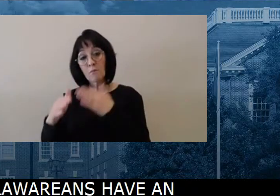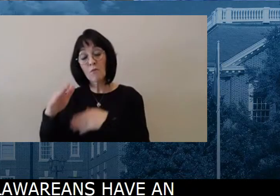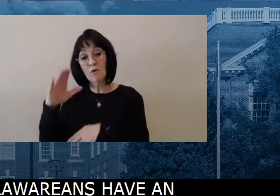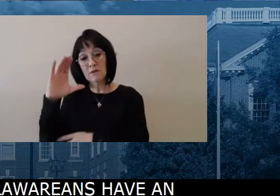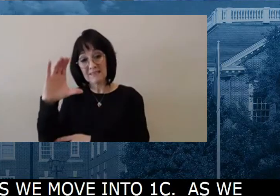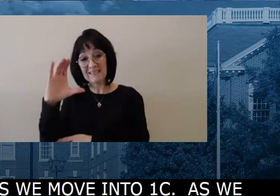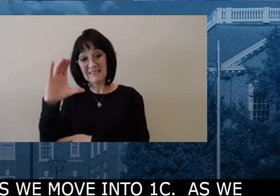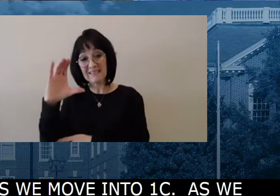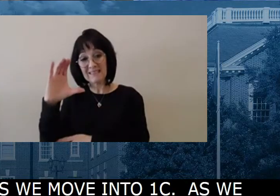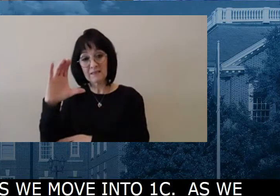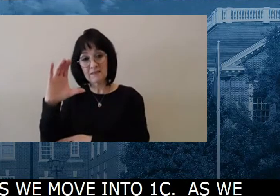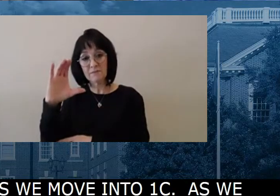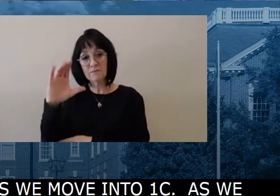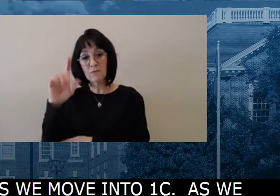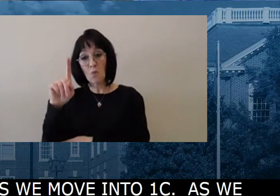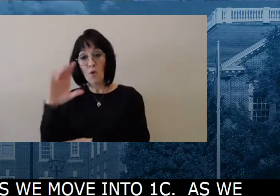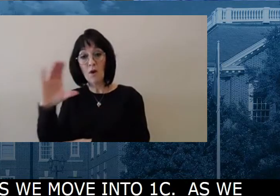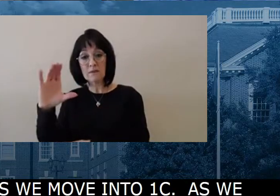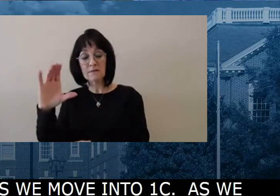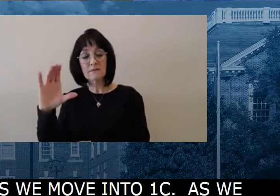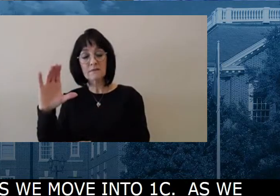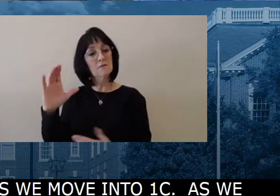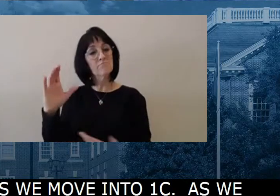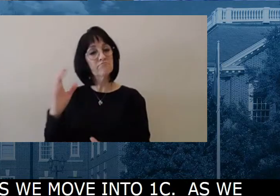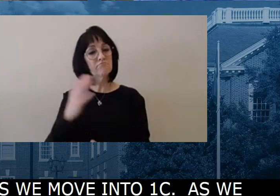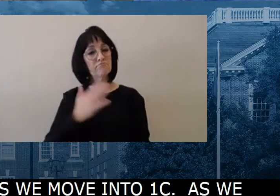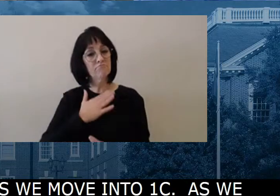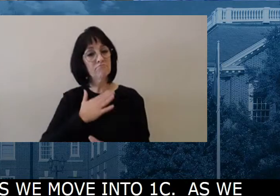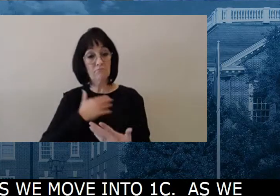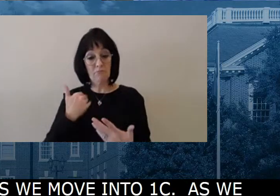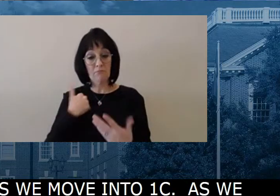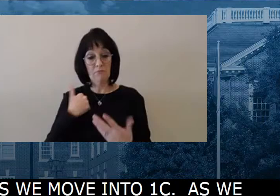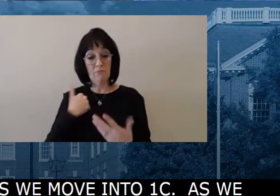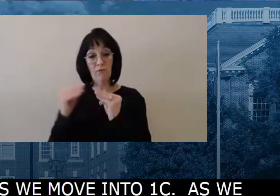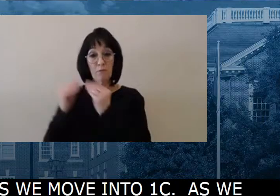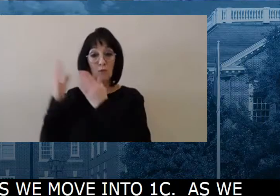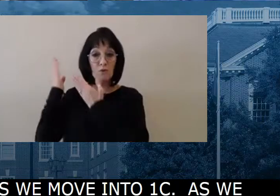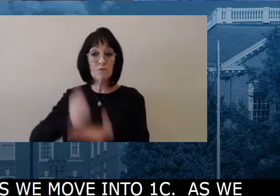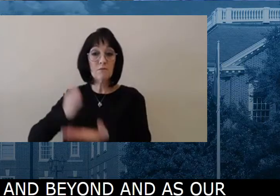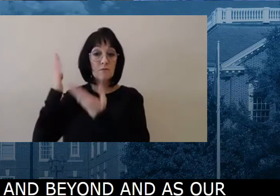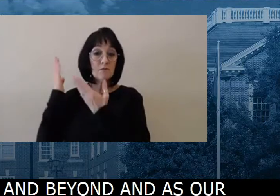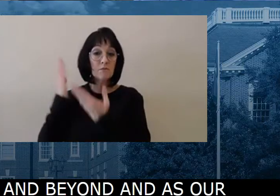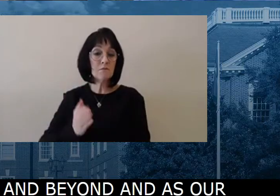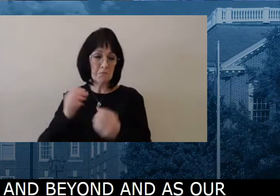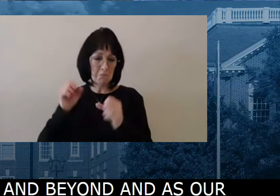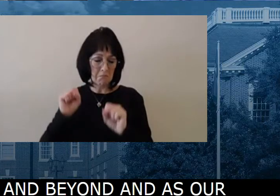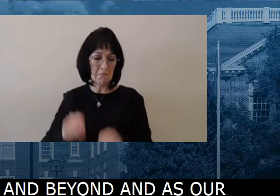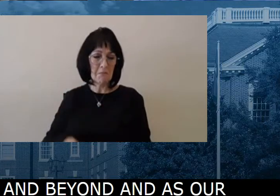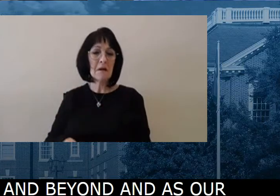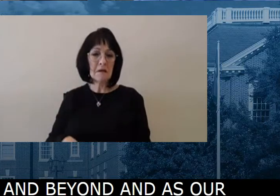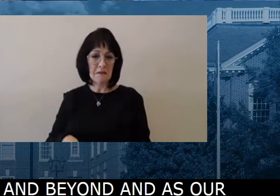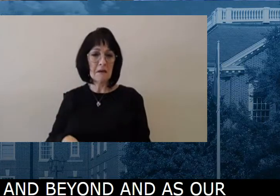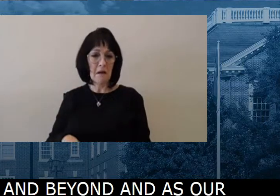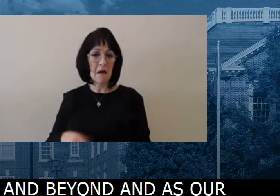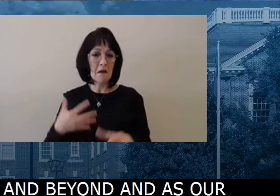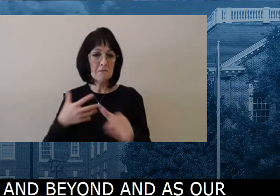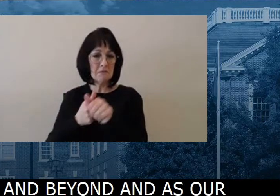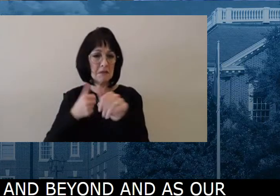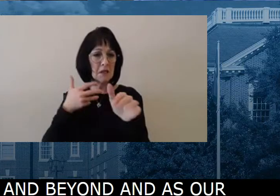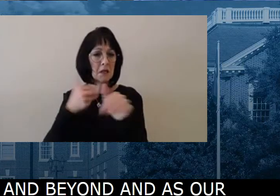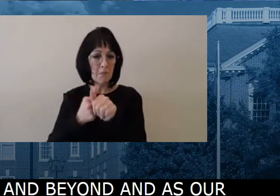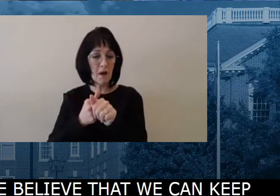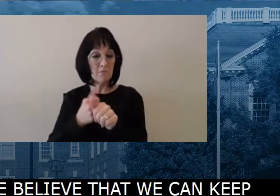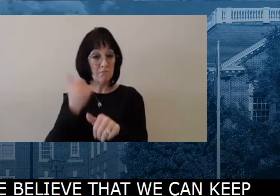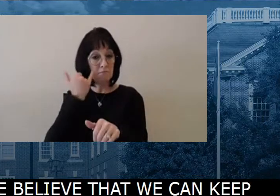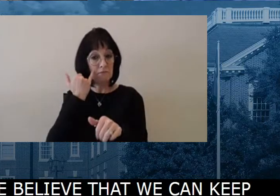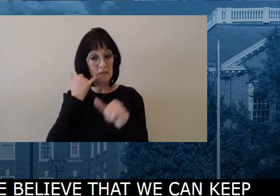as a state increases, we believe that we can keep up. So if we continue to get more and more vaccine,